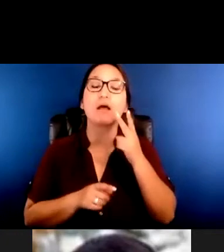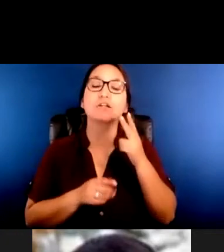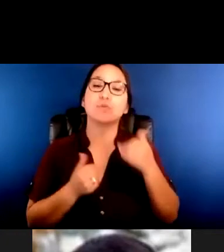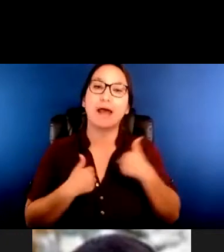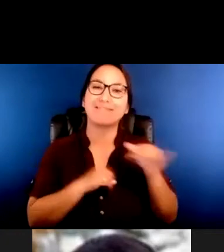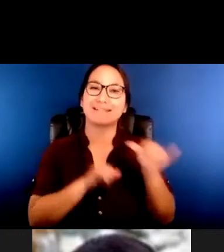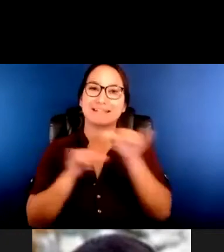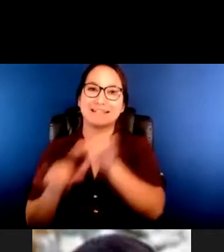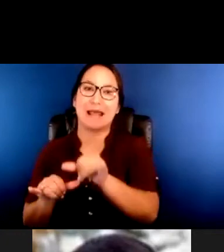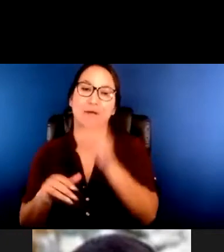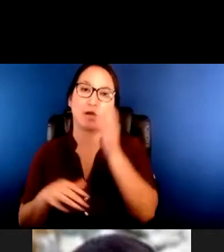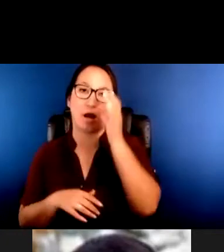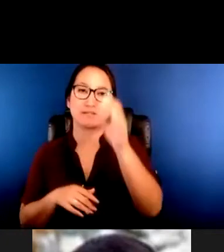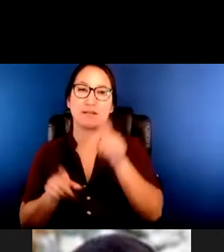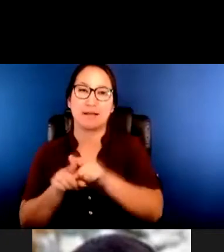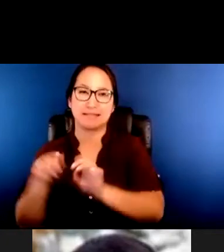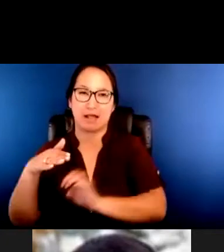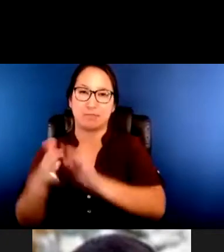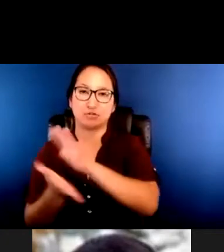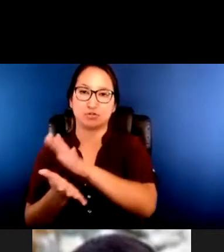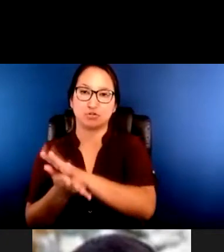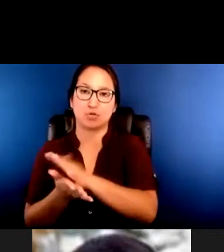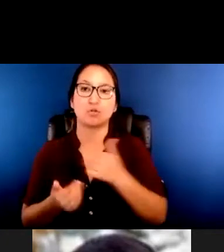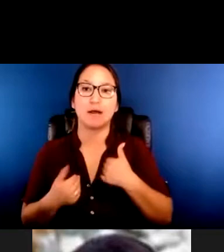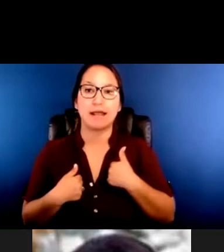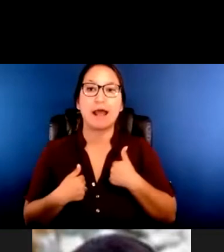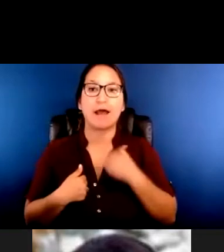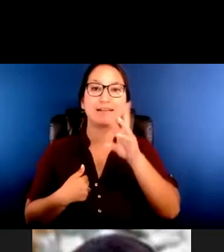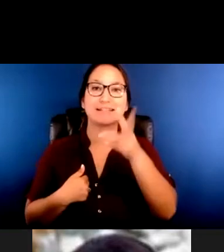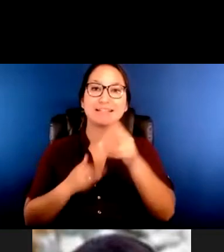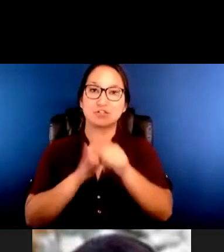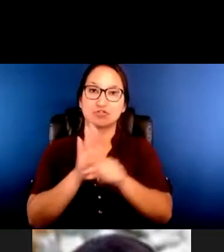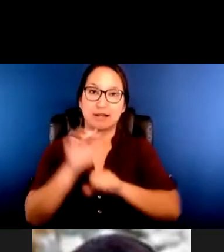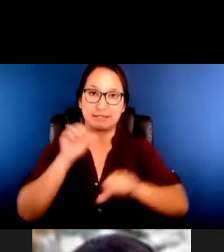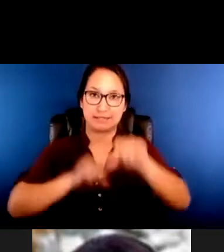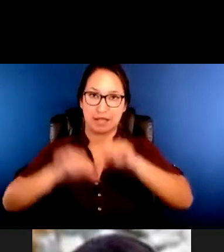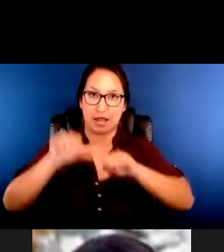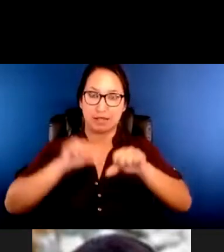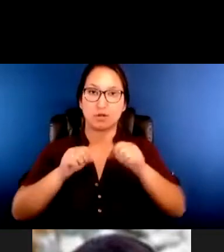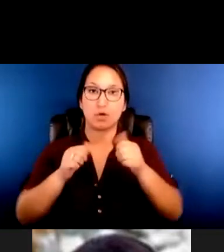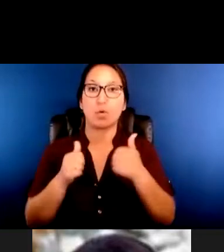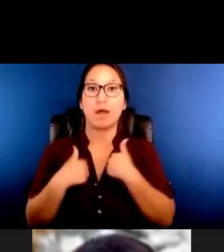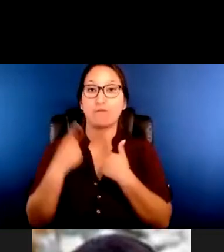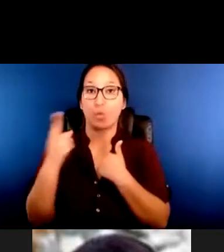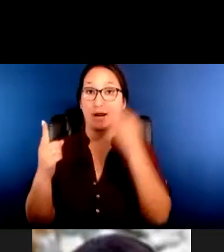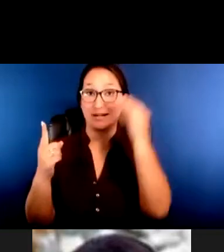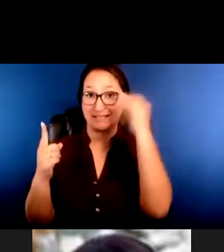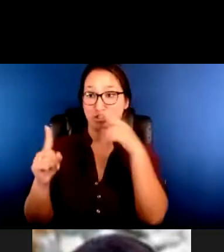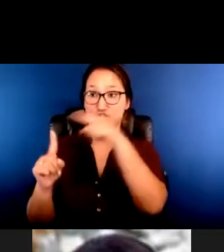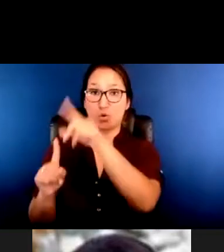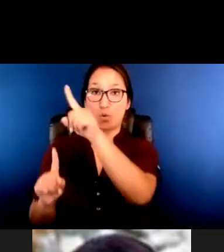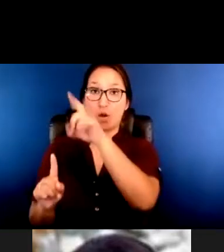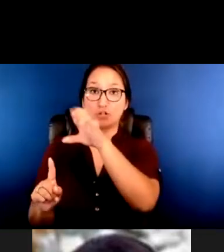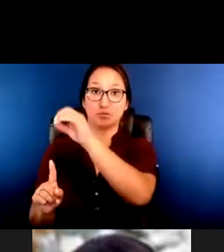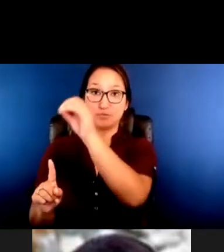grade science has paired together to have one teacher be 100% virtual and one teacher to